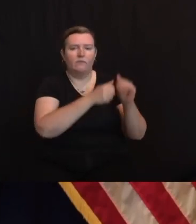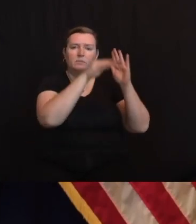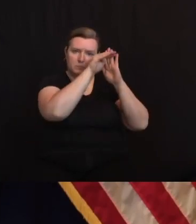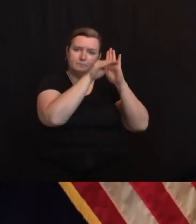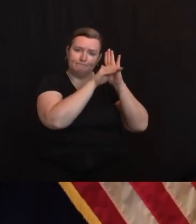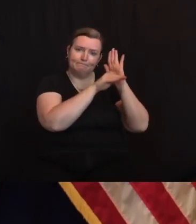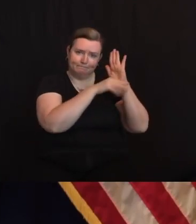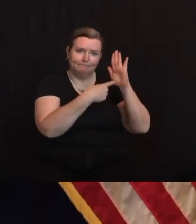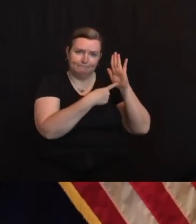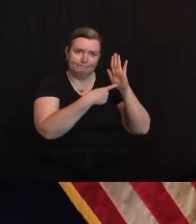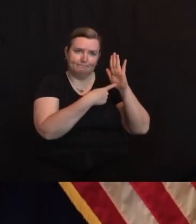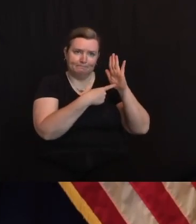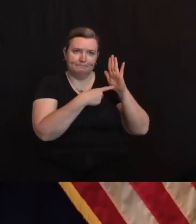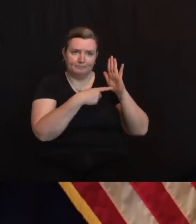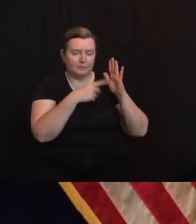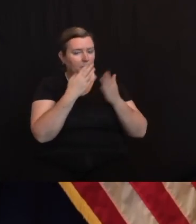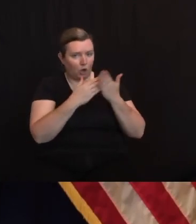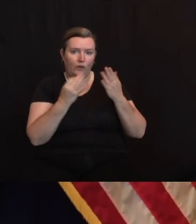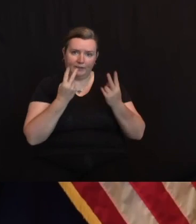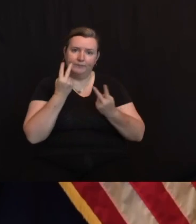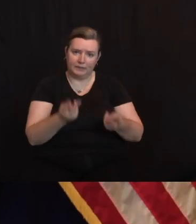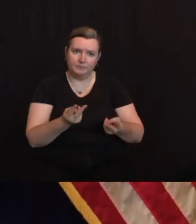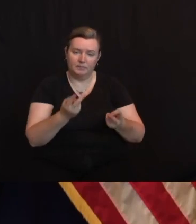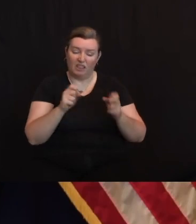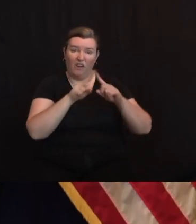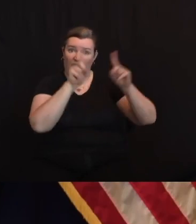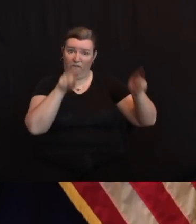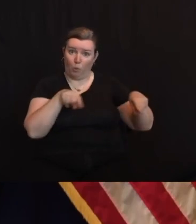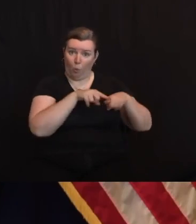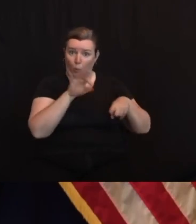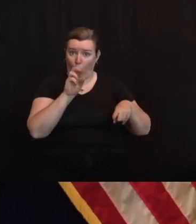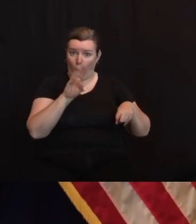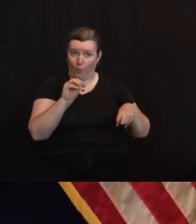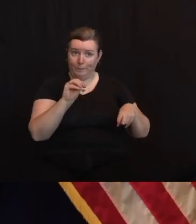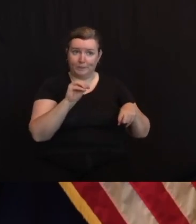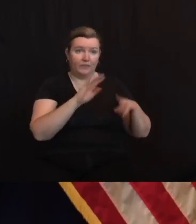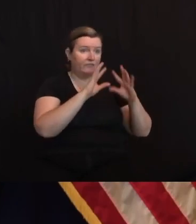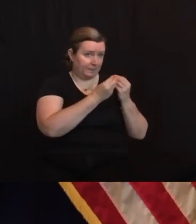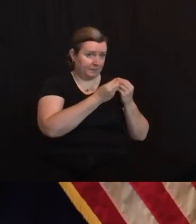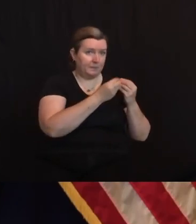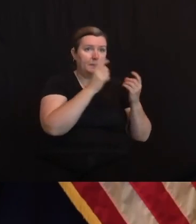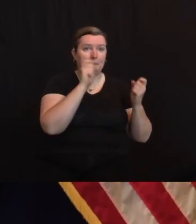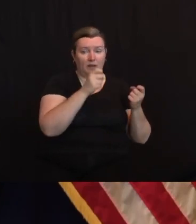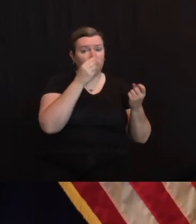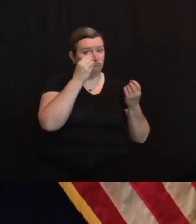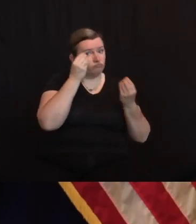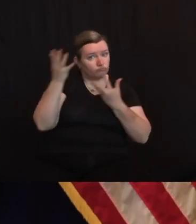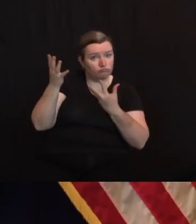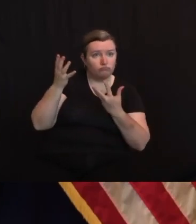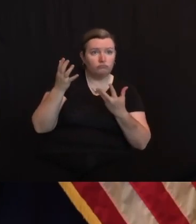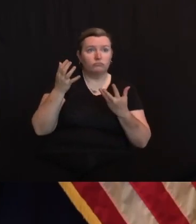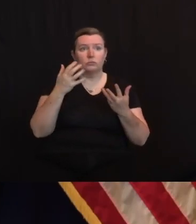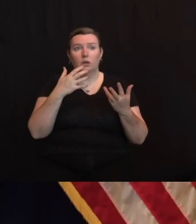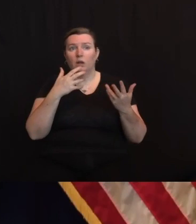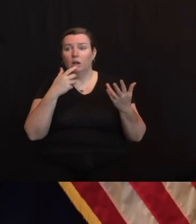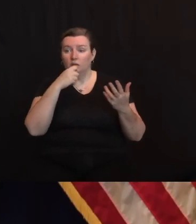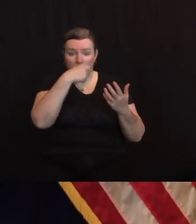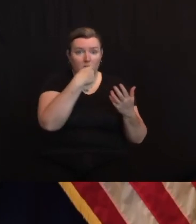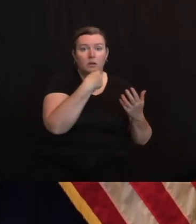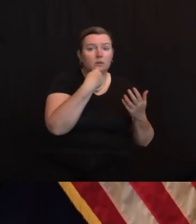part of the consent form, the visitor must agree to notify the facility if they tested positive for the virus or